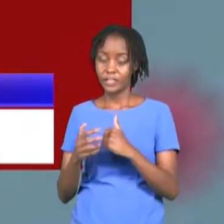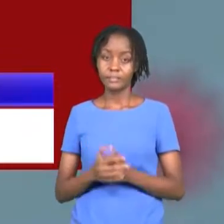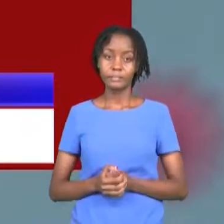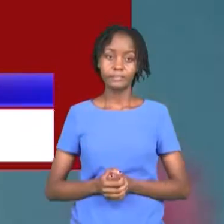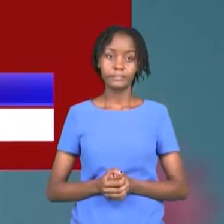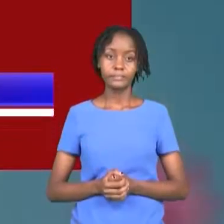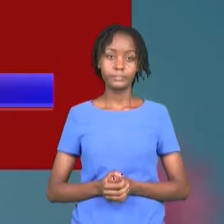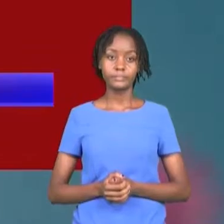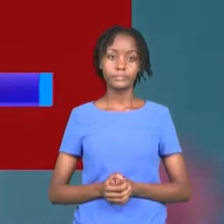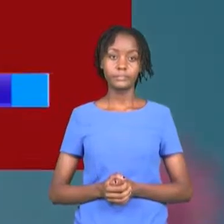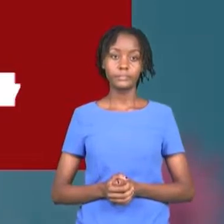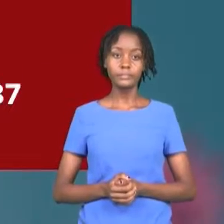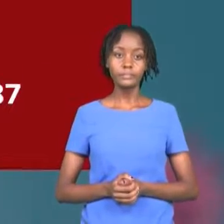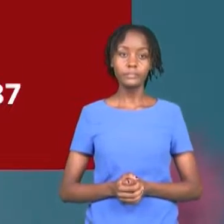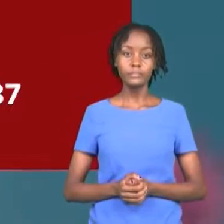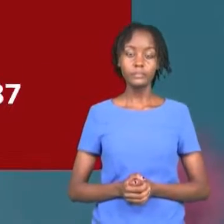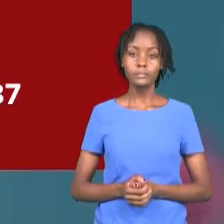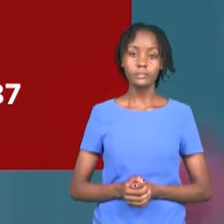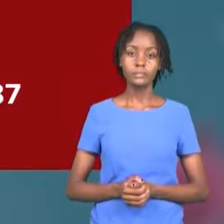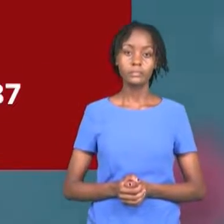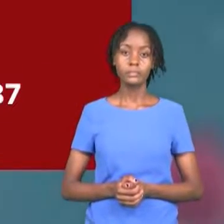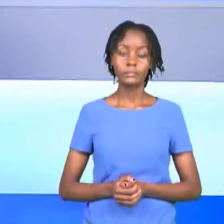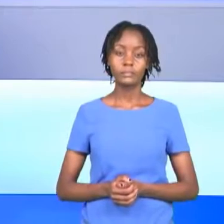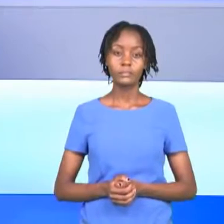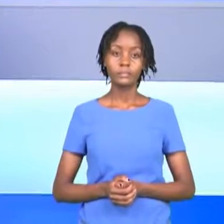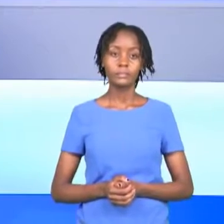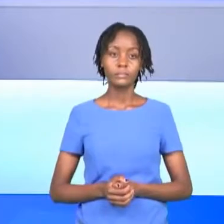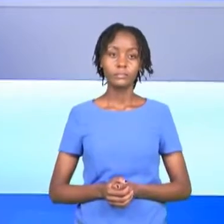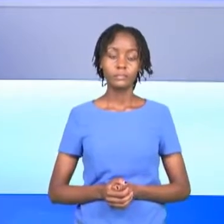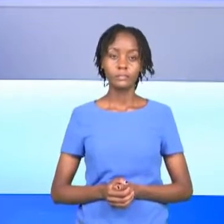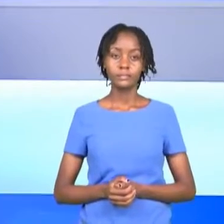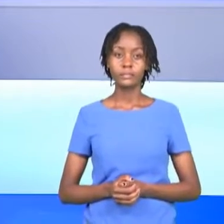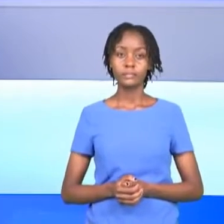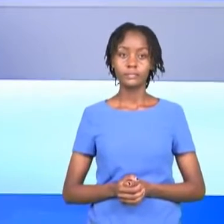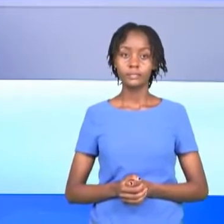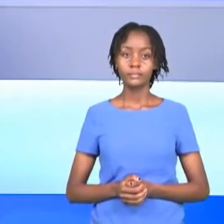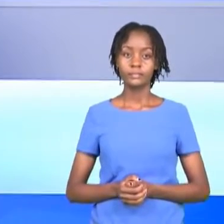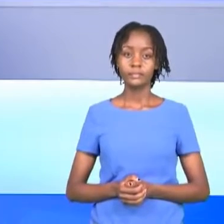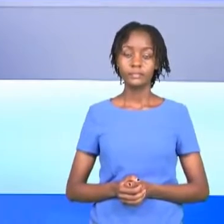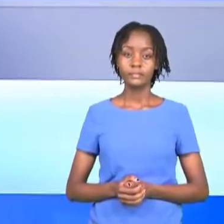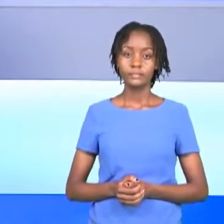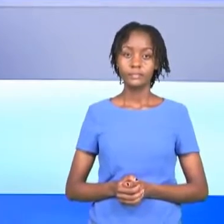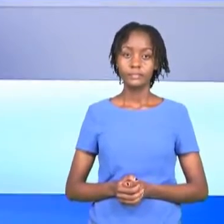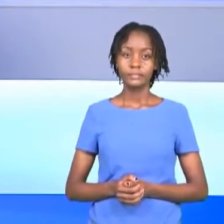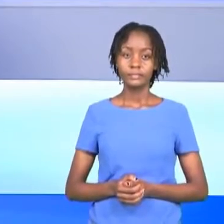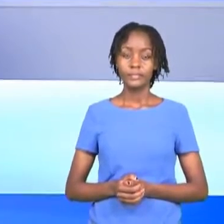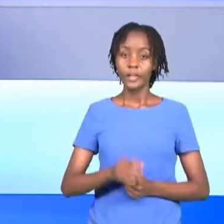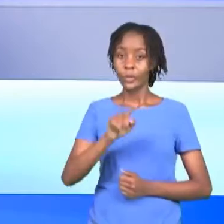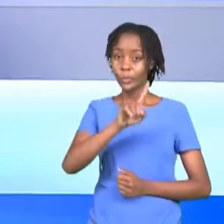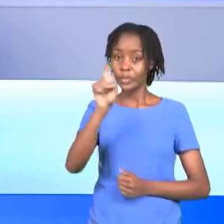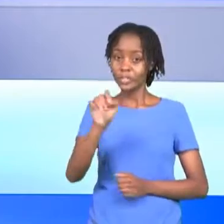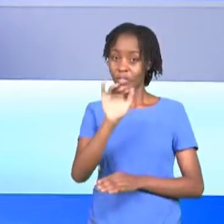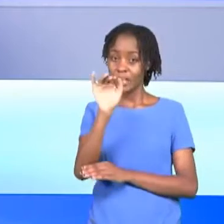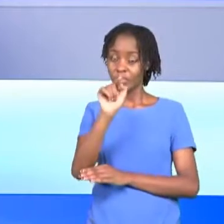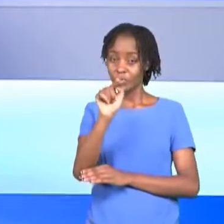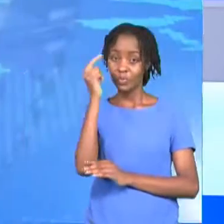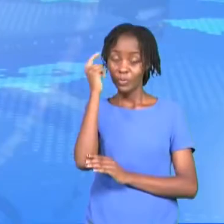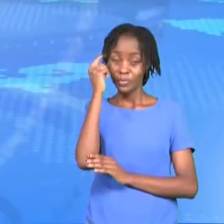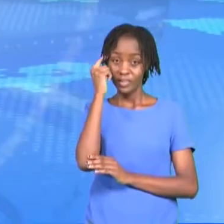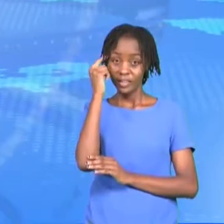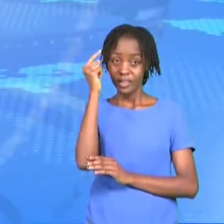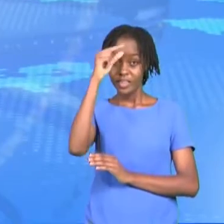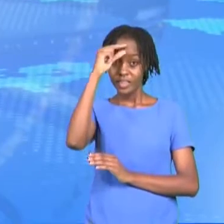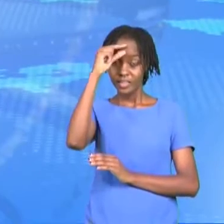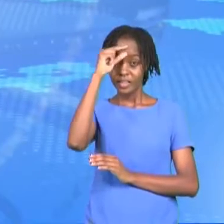Wellington Ojwang, Switch TV. And from that particular story, I ask you this question: do you think the government